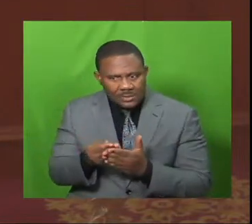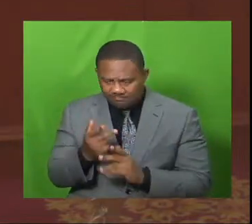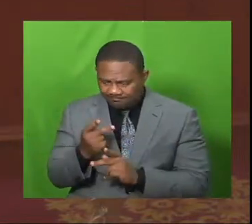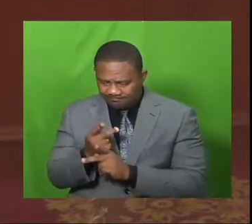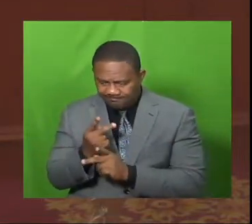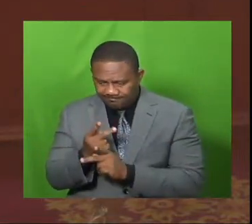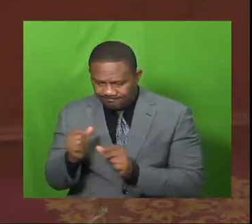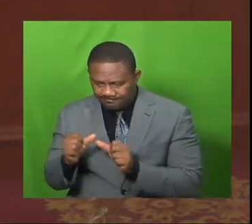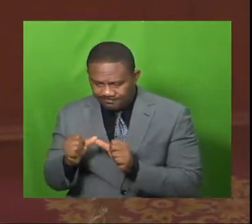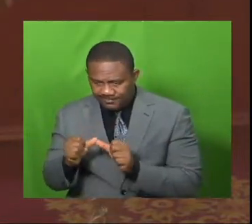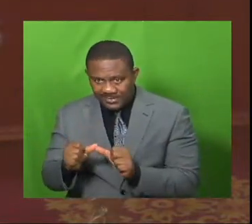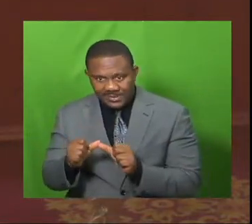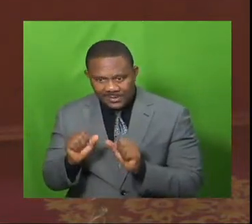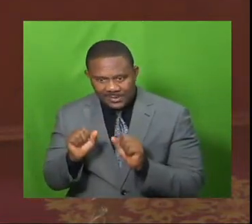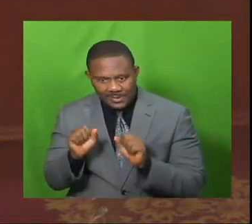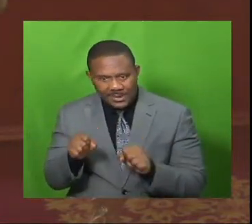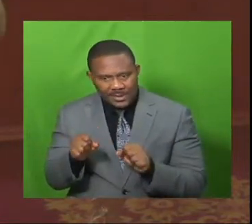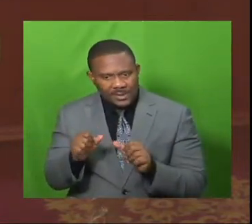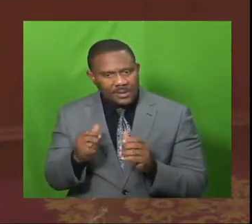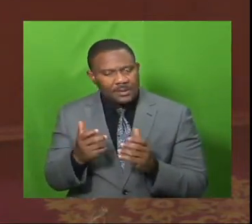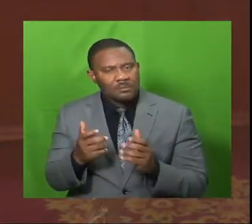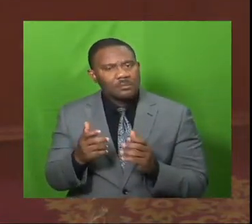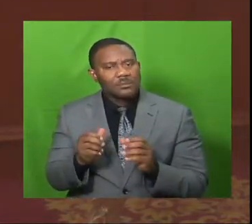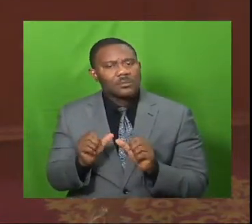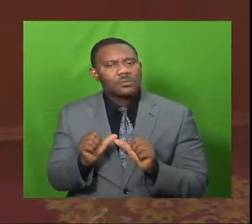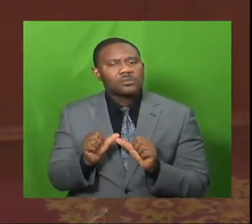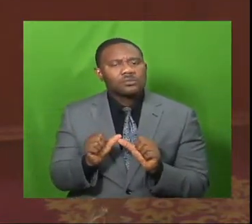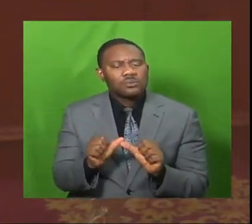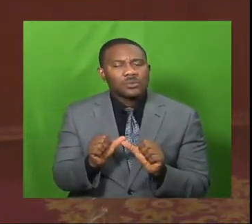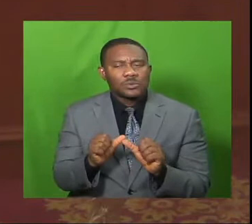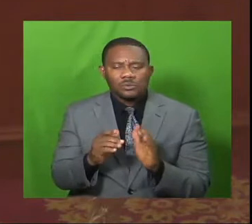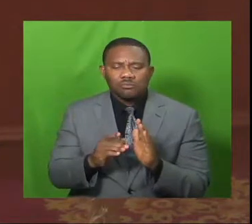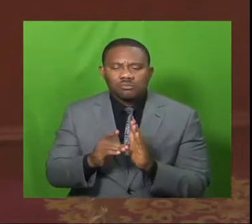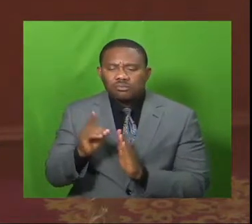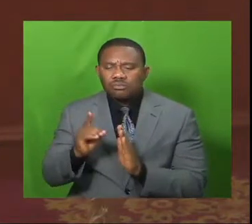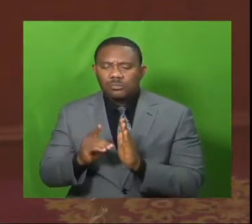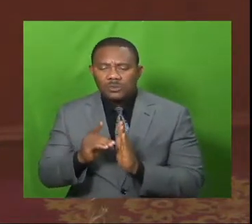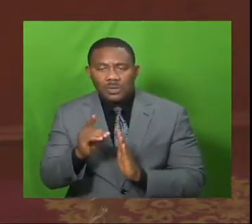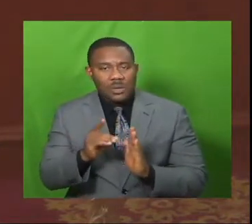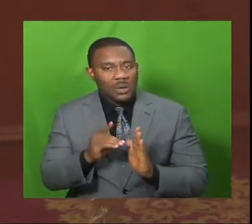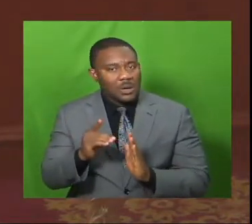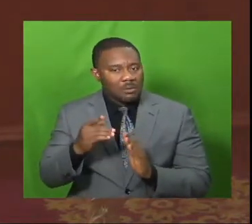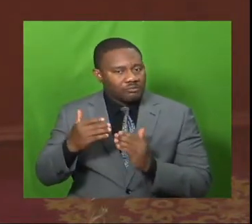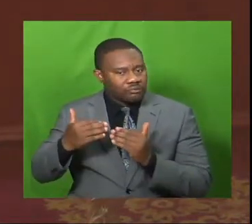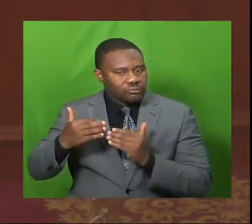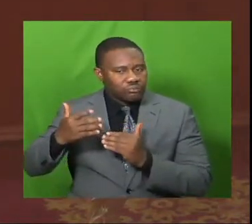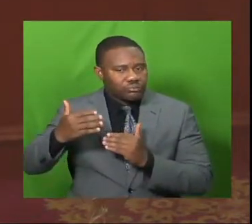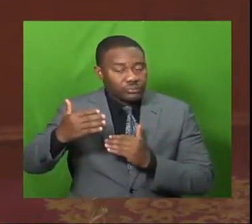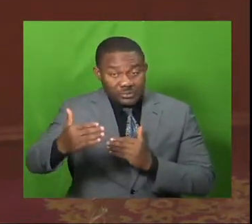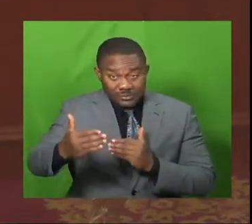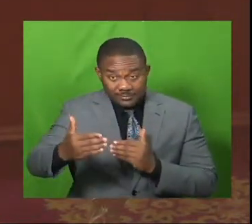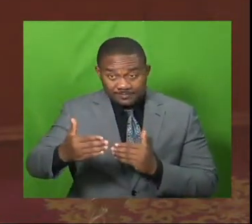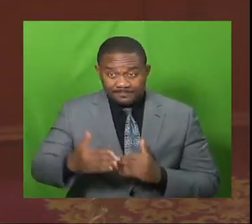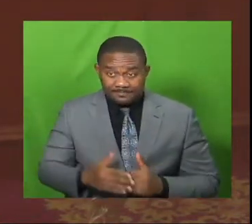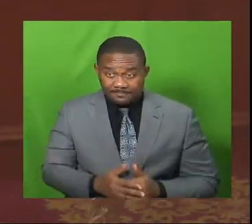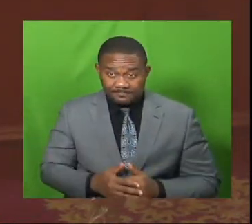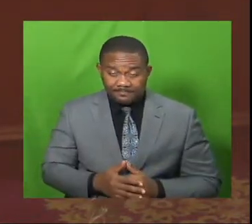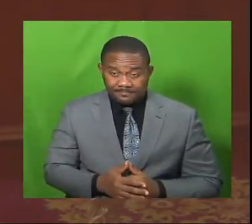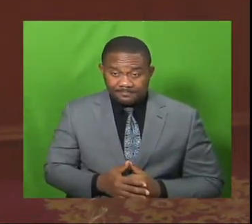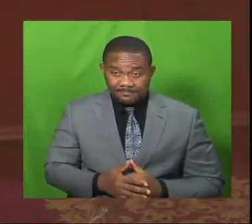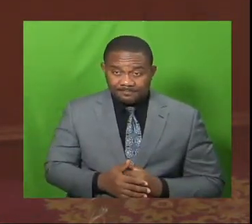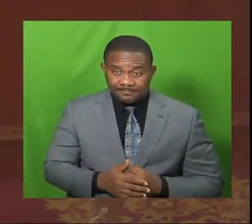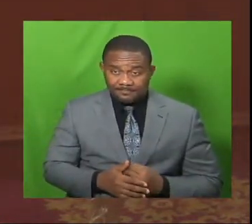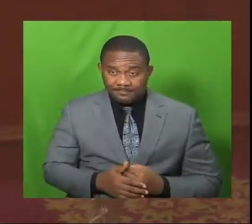can continue to generate the growth for several years to come, not for some years to come. Mr. Speaker, when you manage an